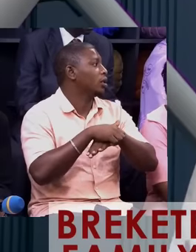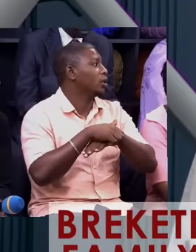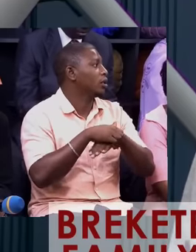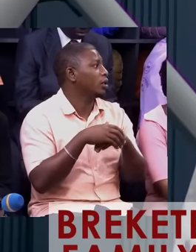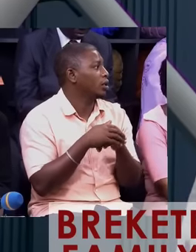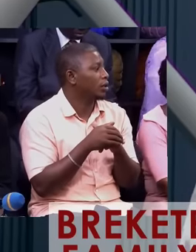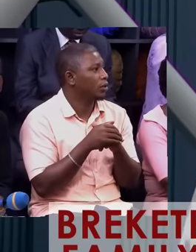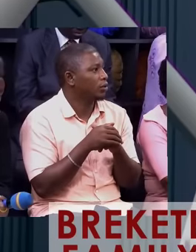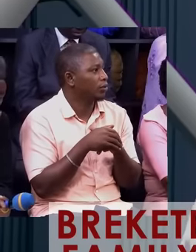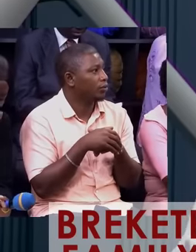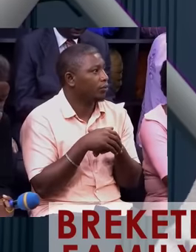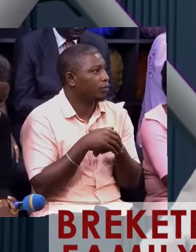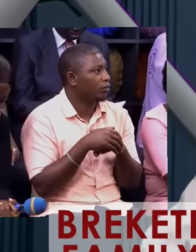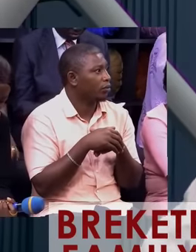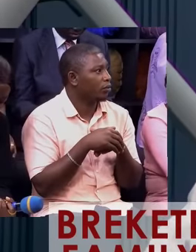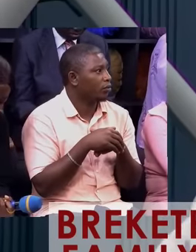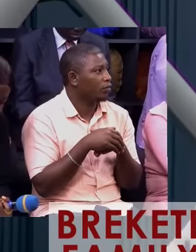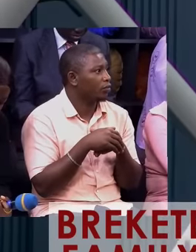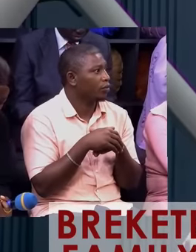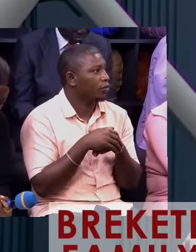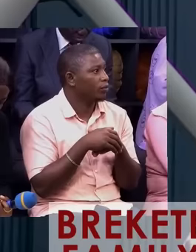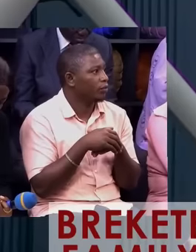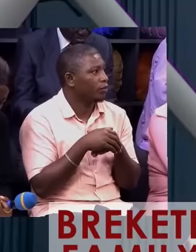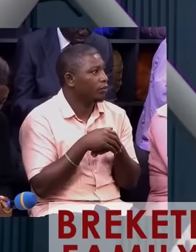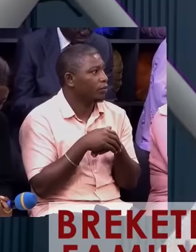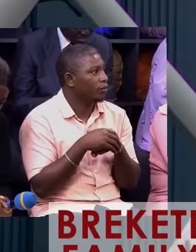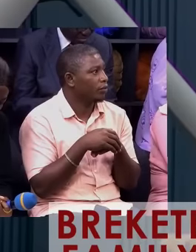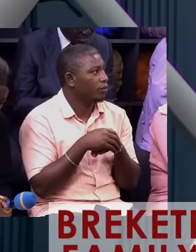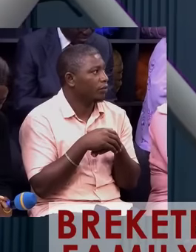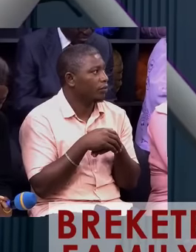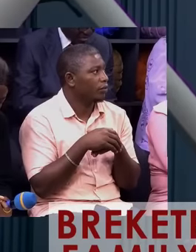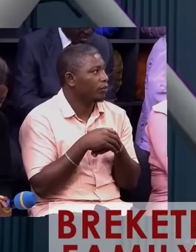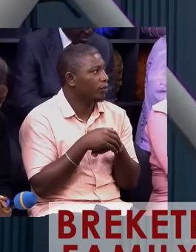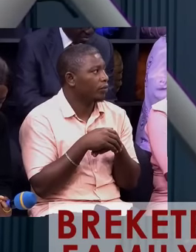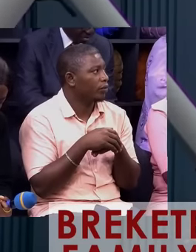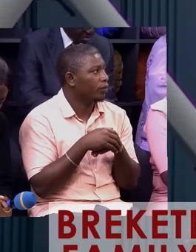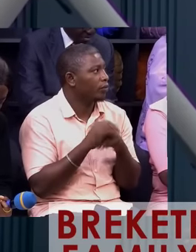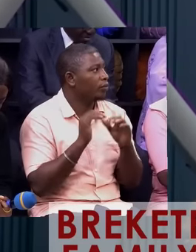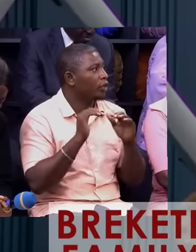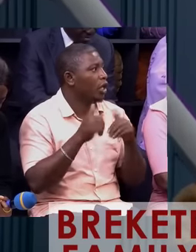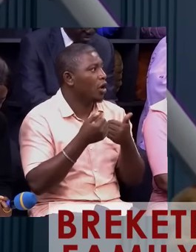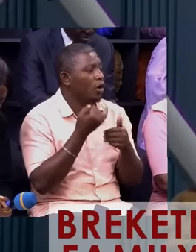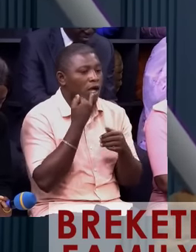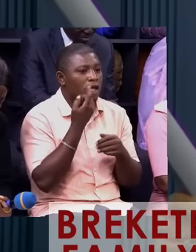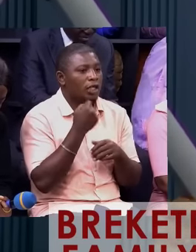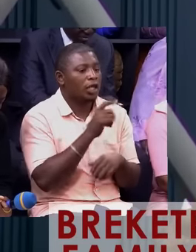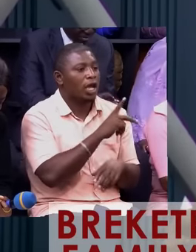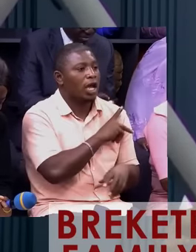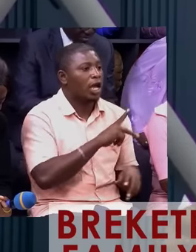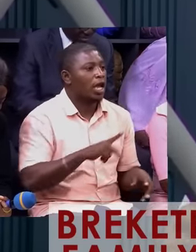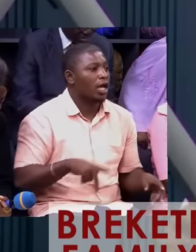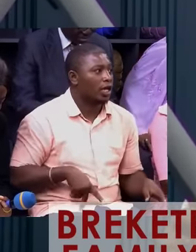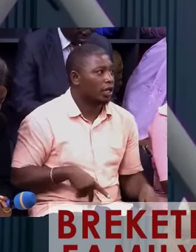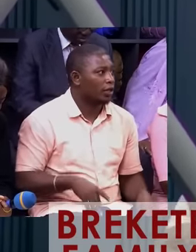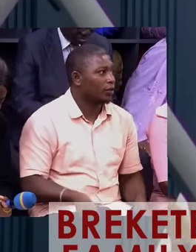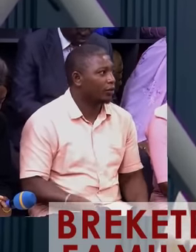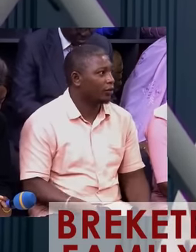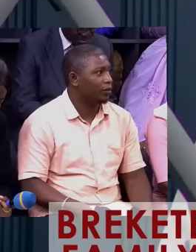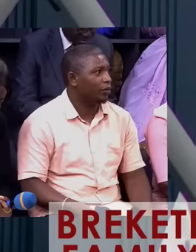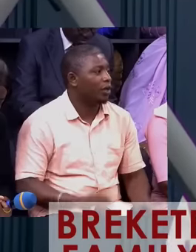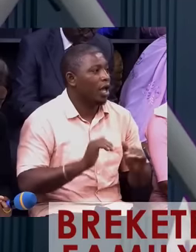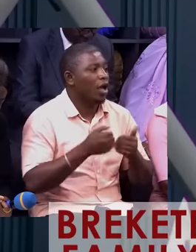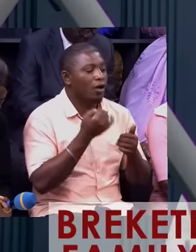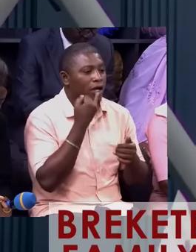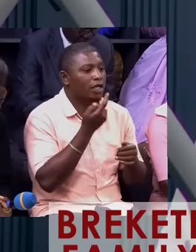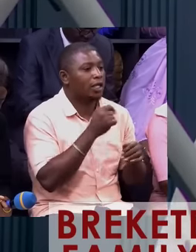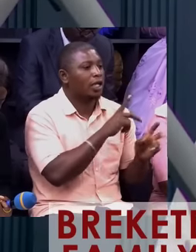Kady from England yes how is the king how is